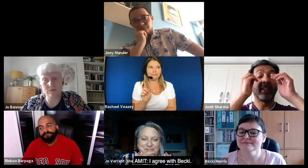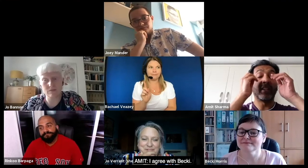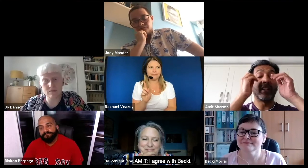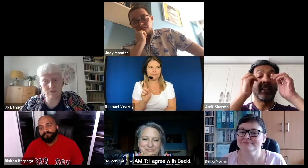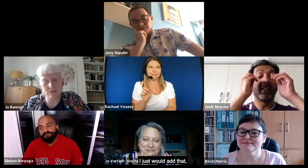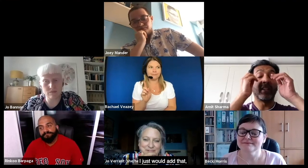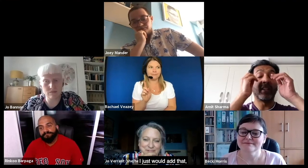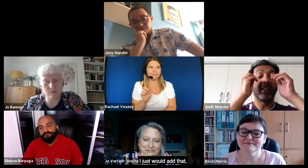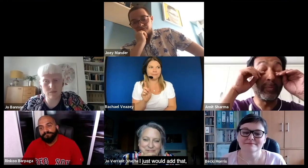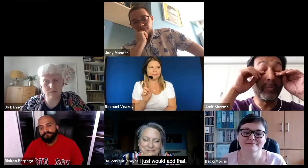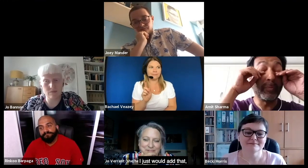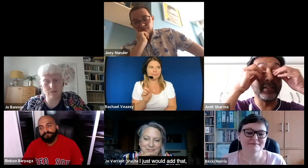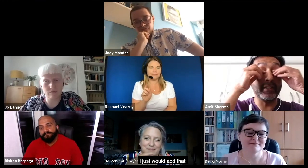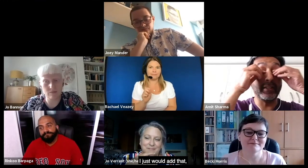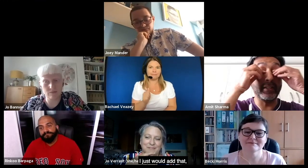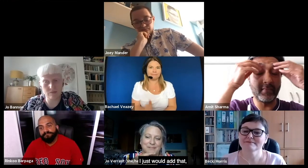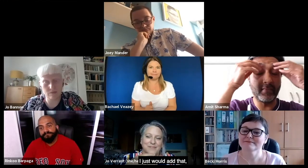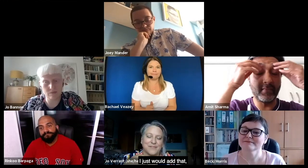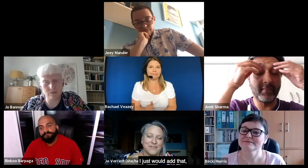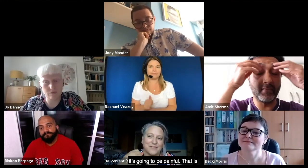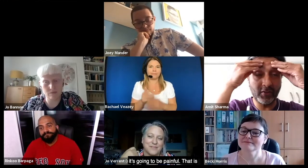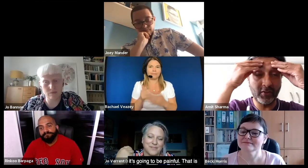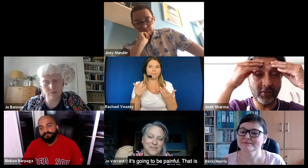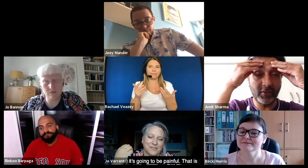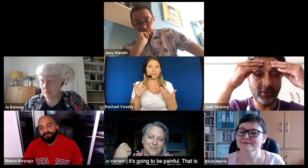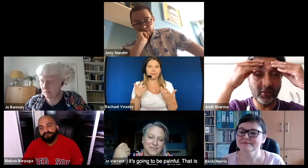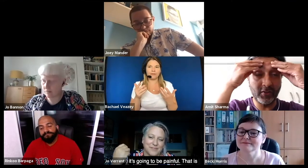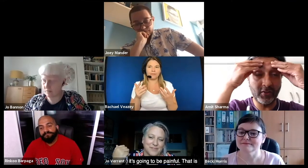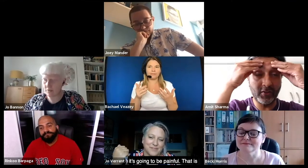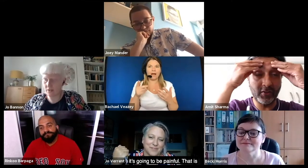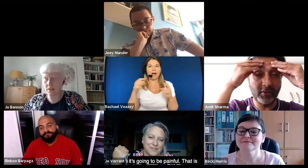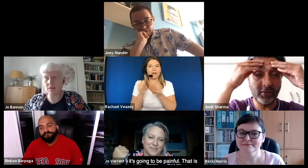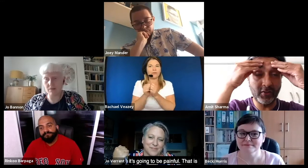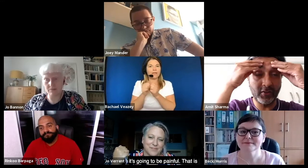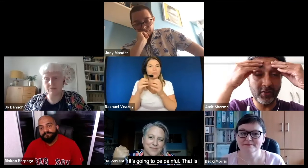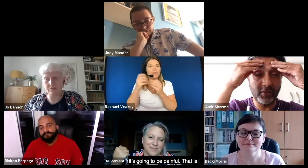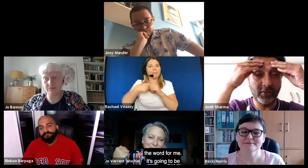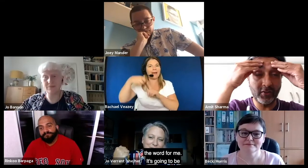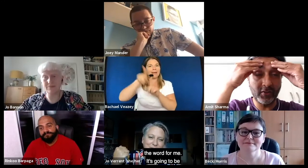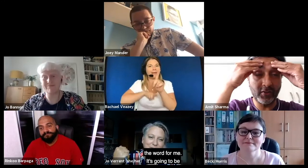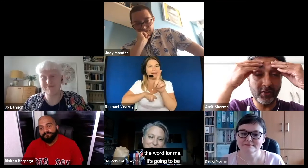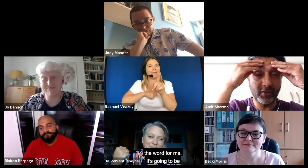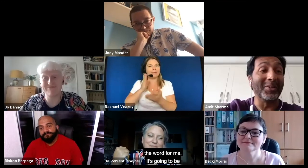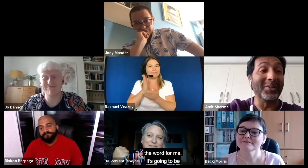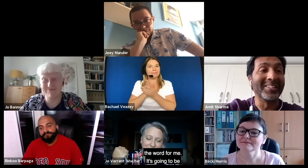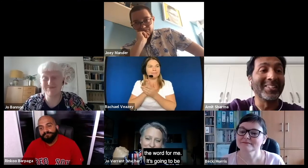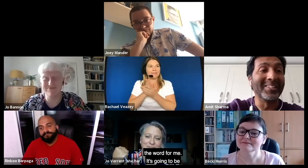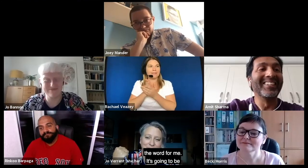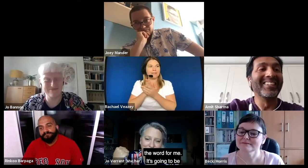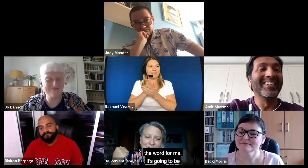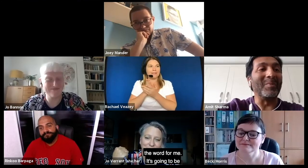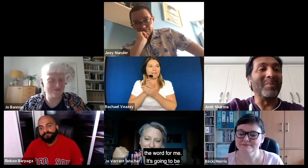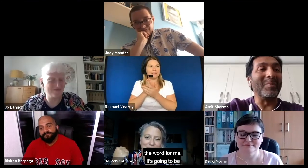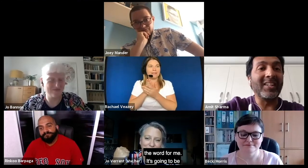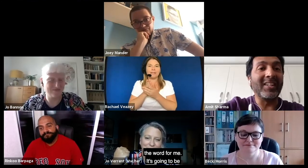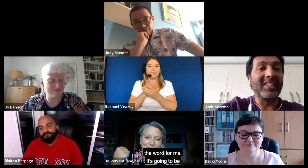I agree with Becki. I just would add that it's going to be painful. That is the word for